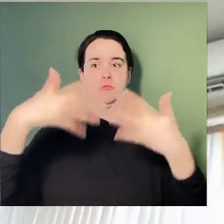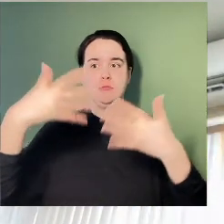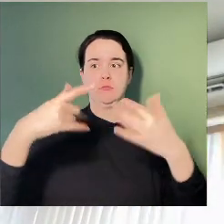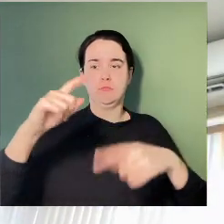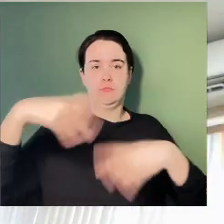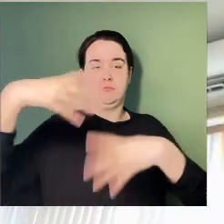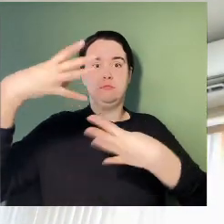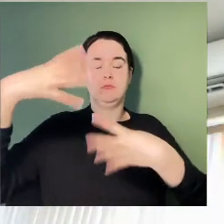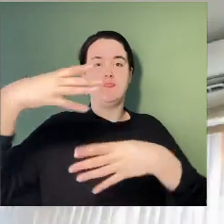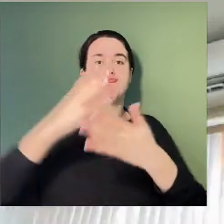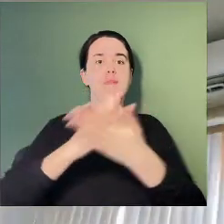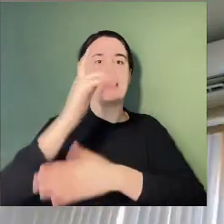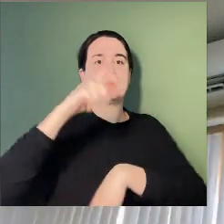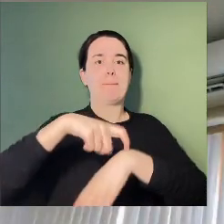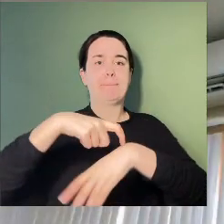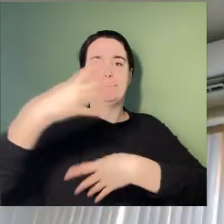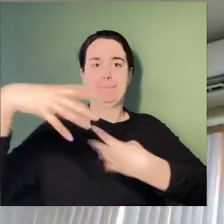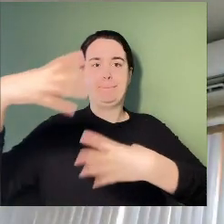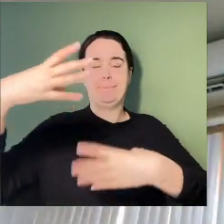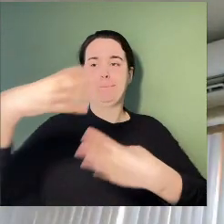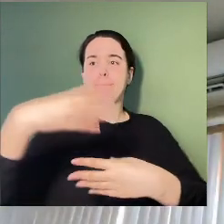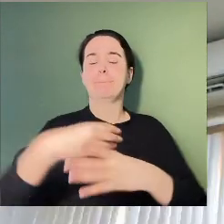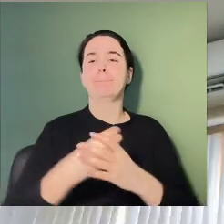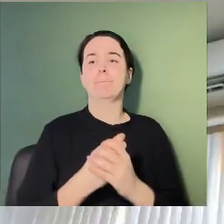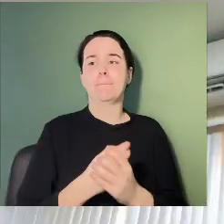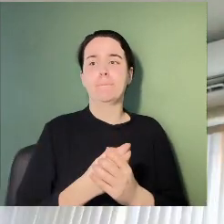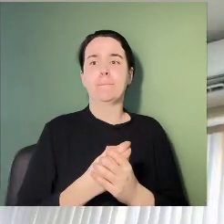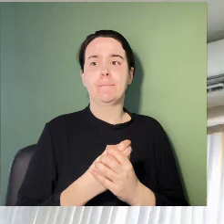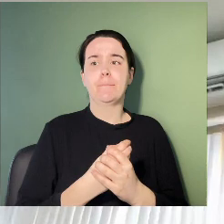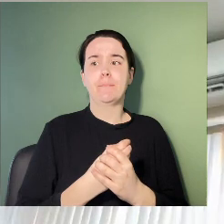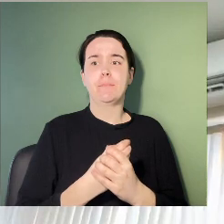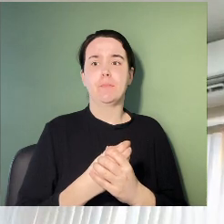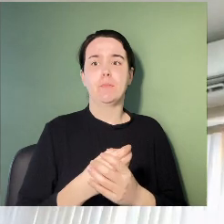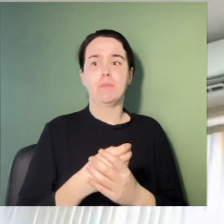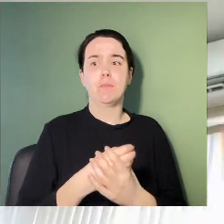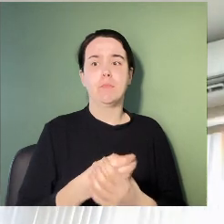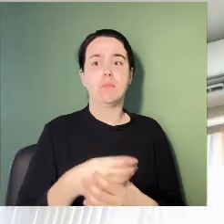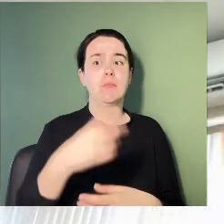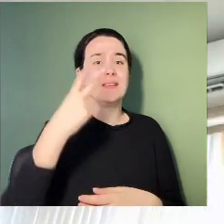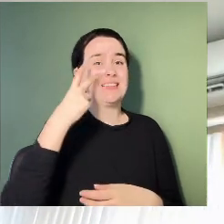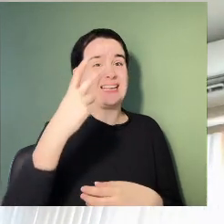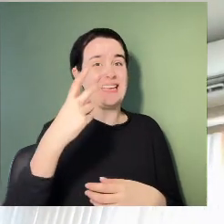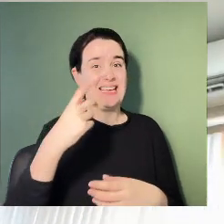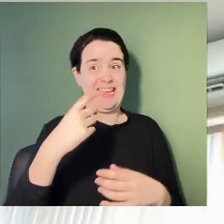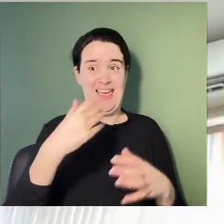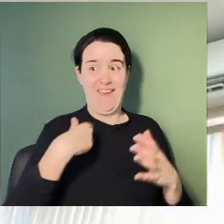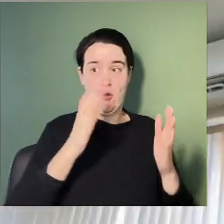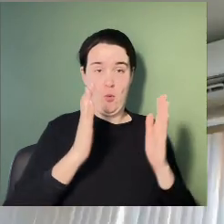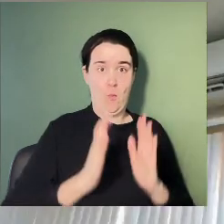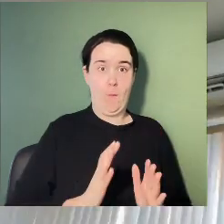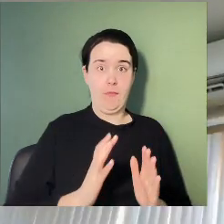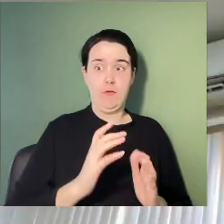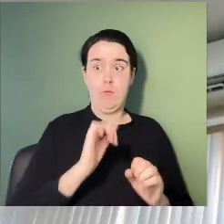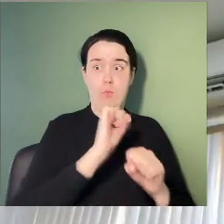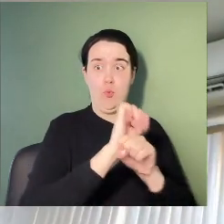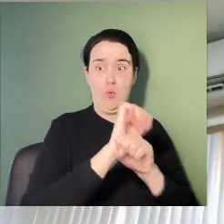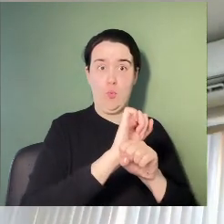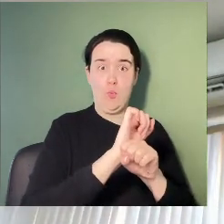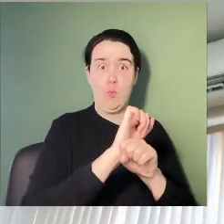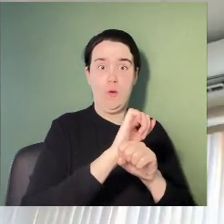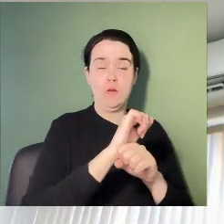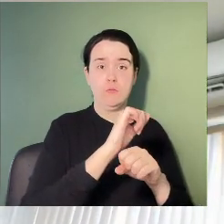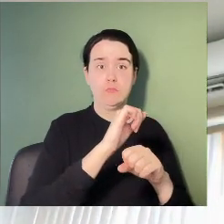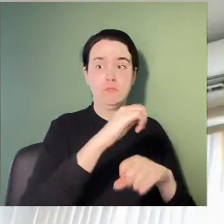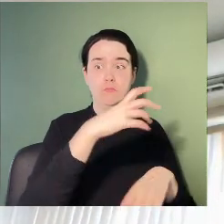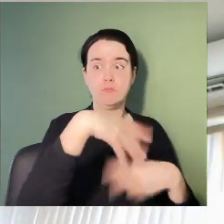transmission of result, a lot of things still happened because we saw the human factor playing in. So there is that negative